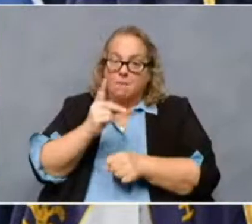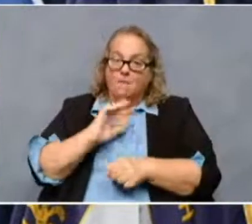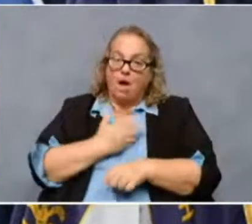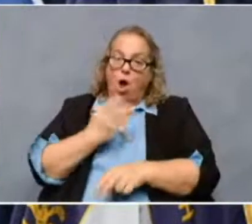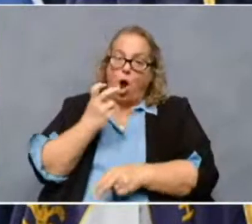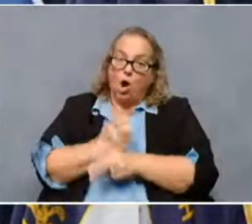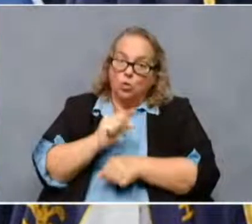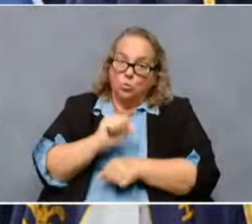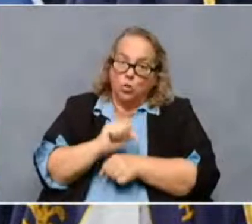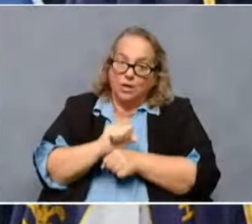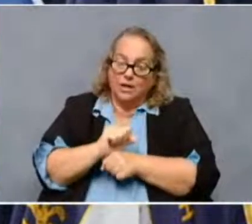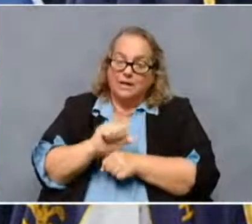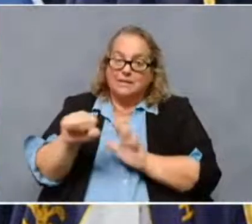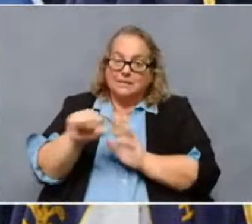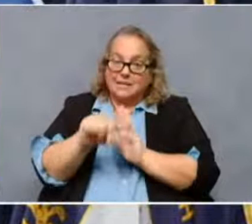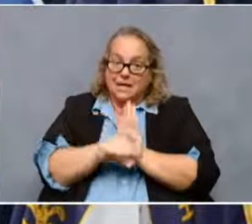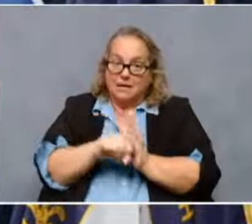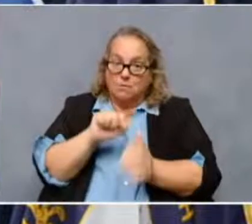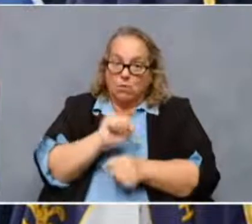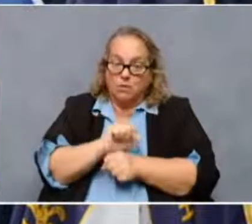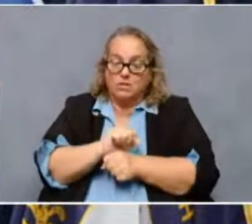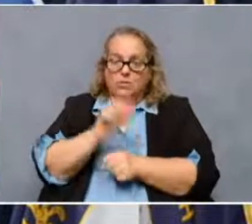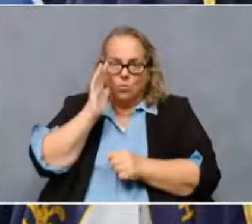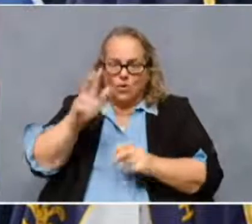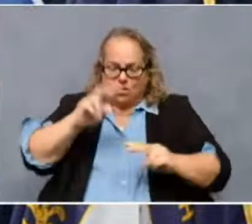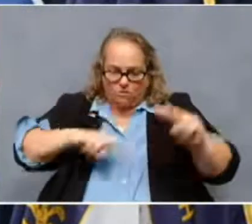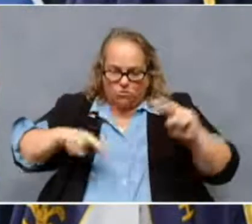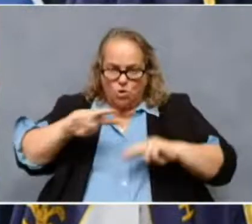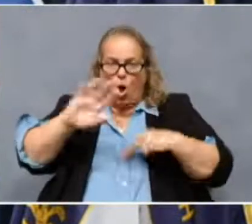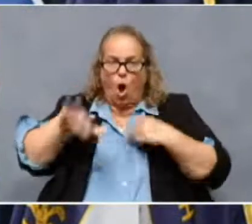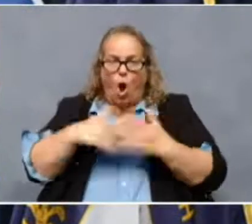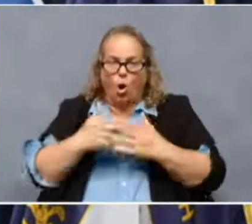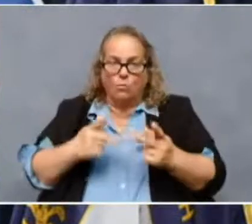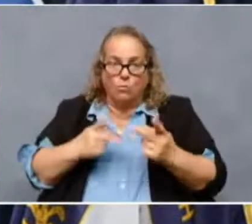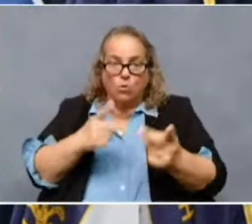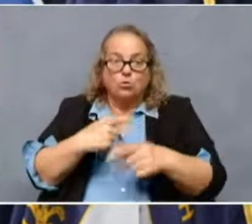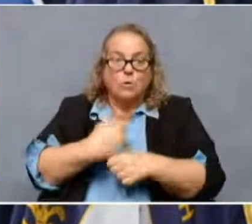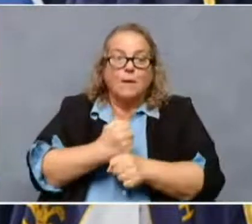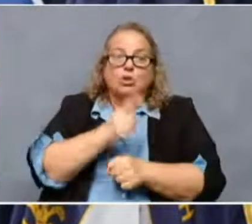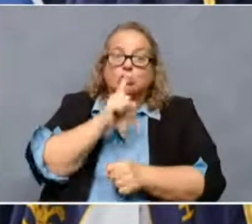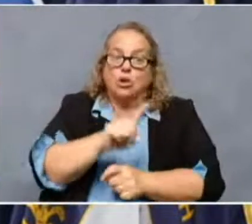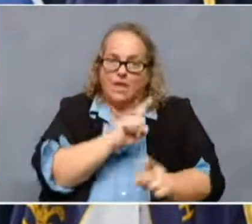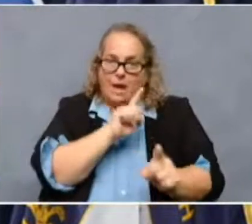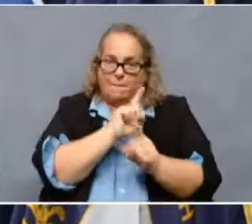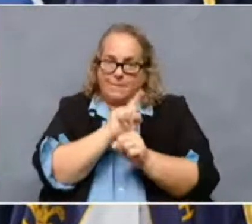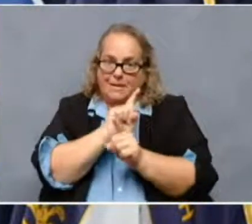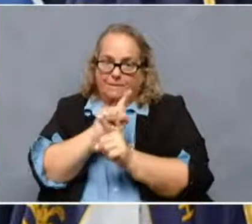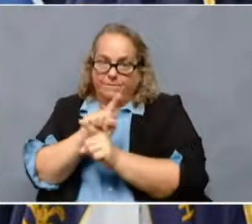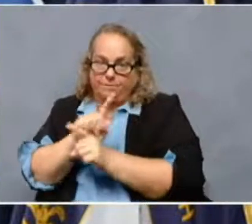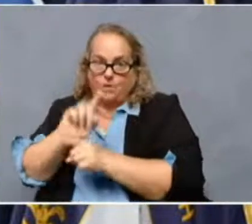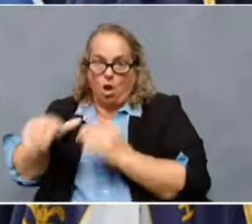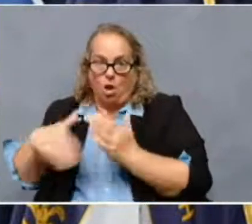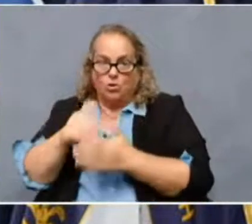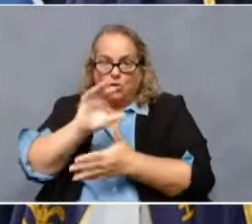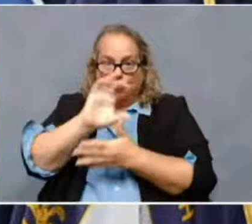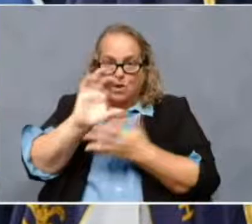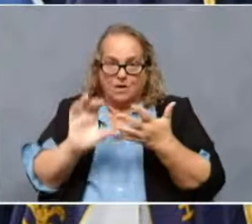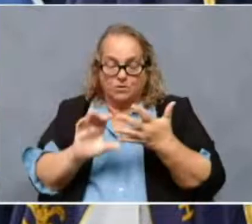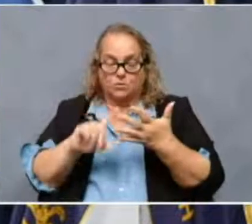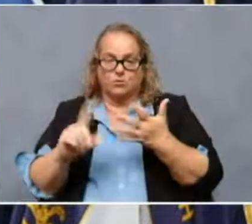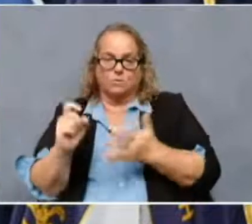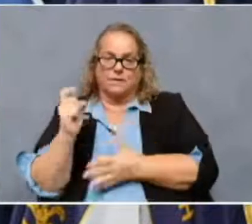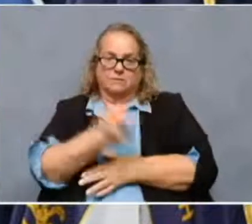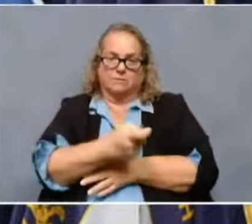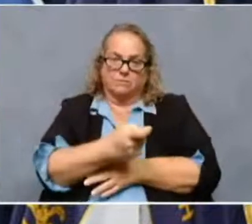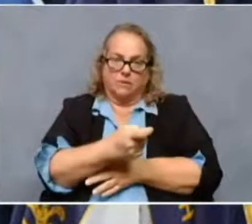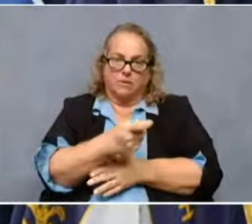of reviewing all of these proposals to ensure that they meet the criteria to be considered for an award. And it will put us